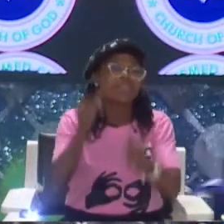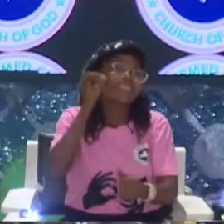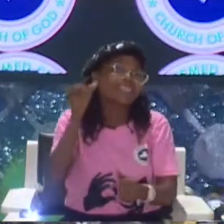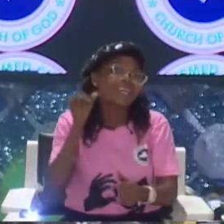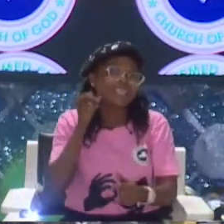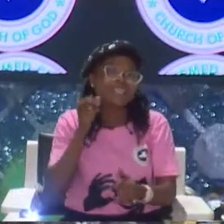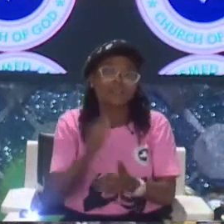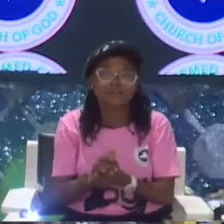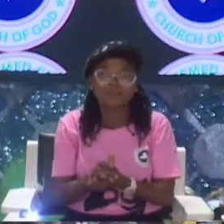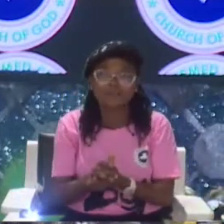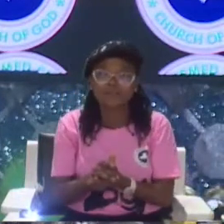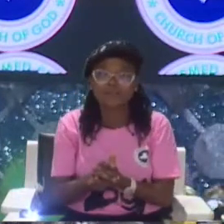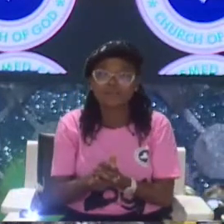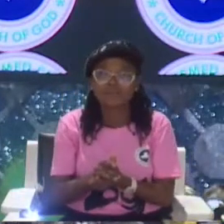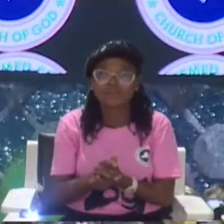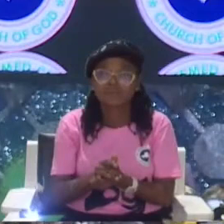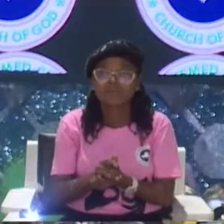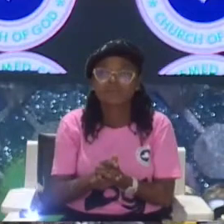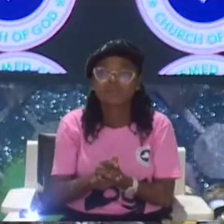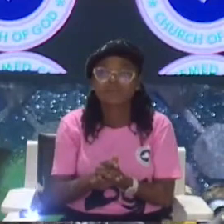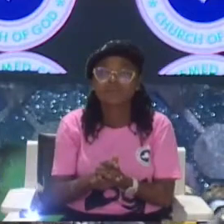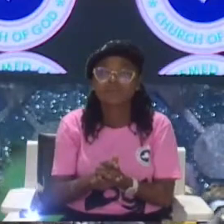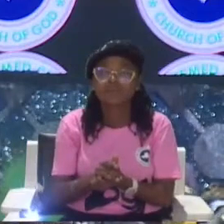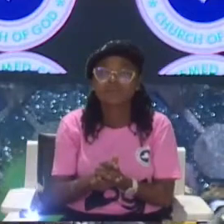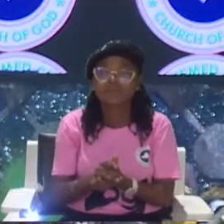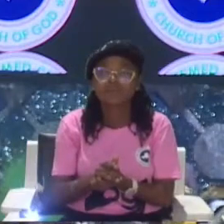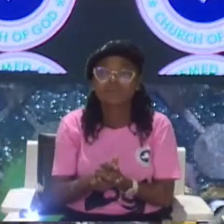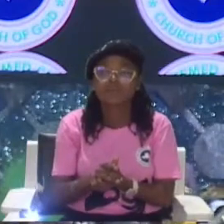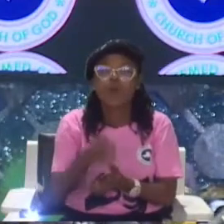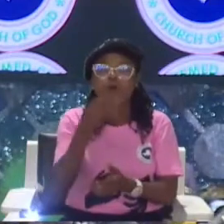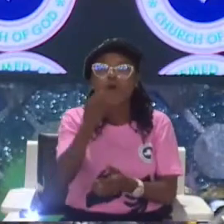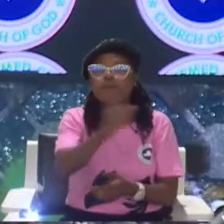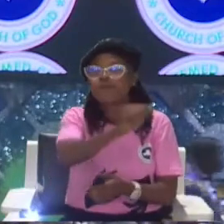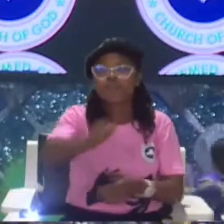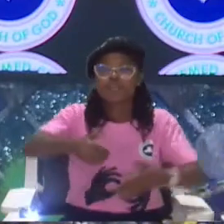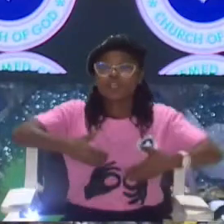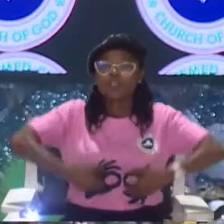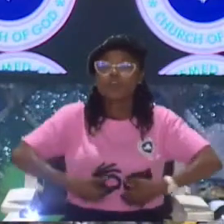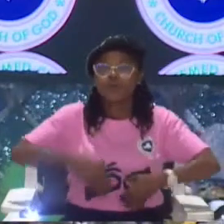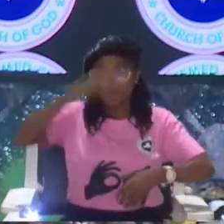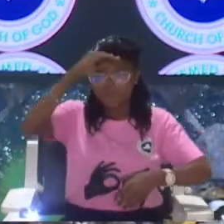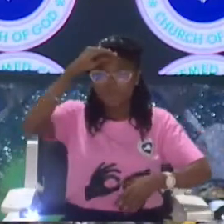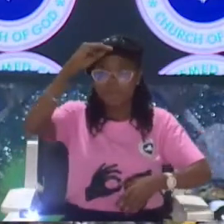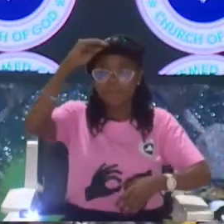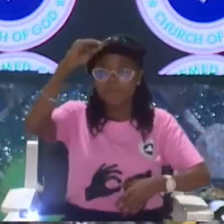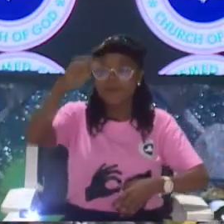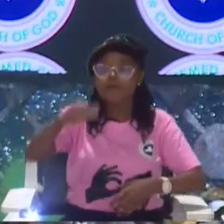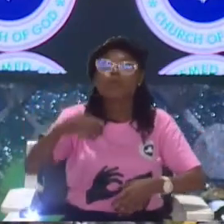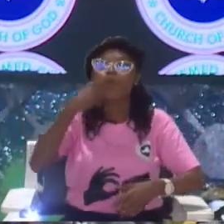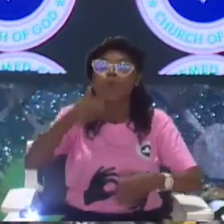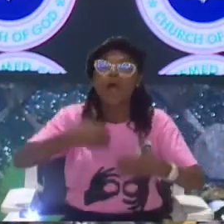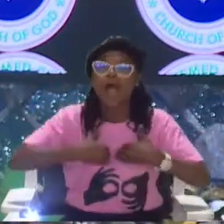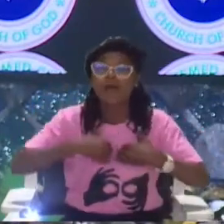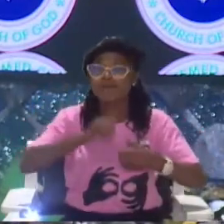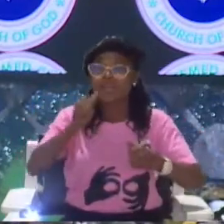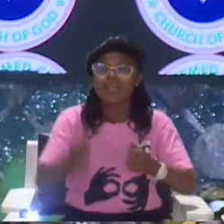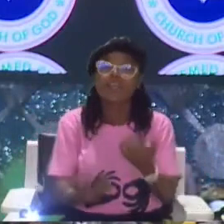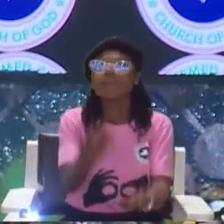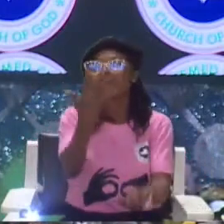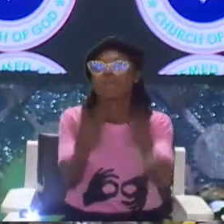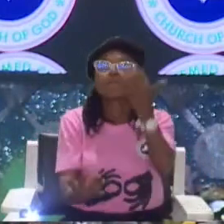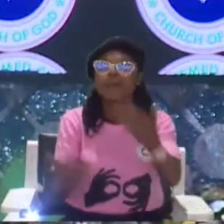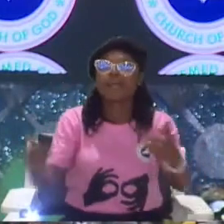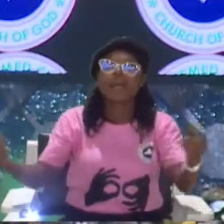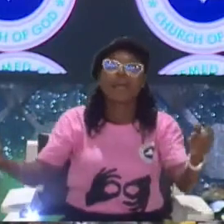bóyá lánàá àbíjẹta. Of a young man who had a fire accident. Fún ẹnì kan tó jẹ́